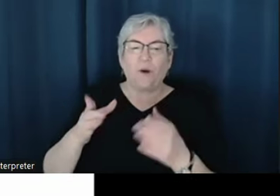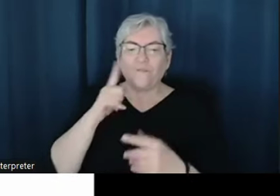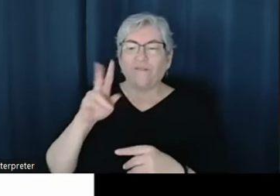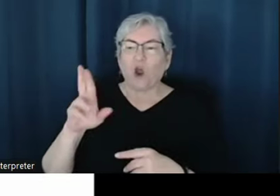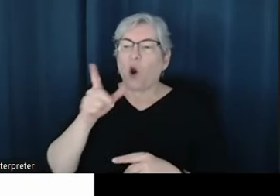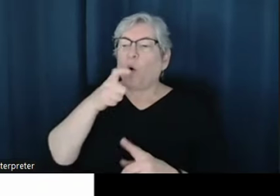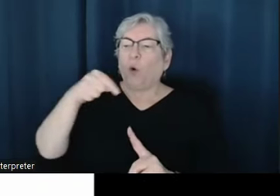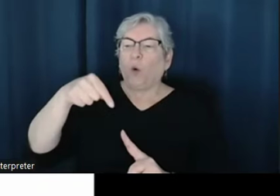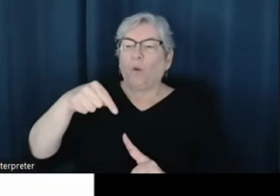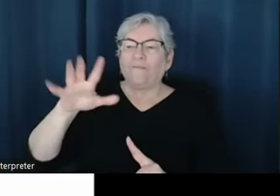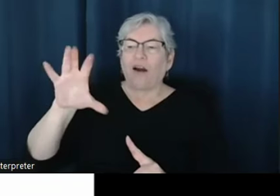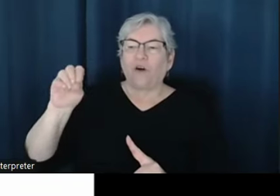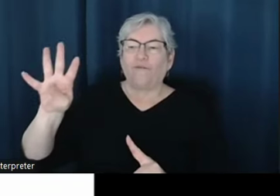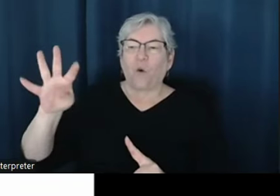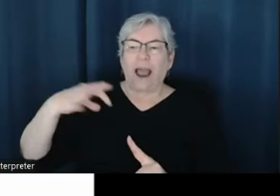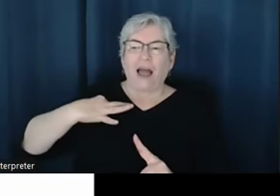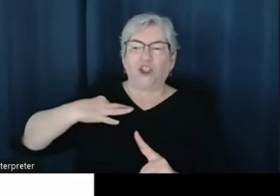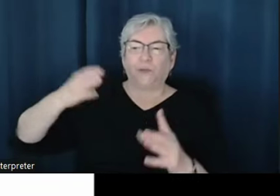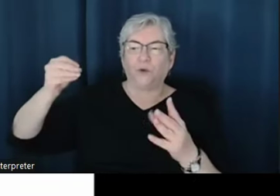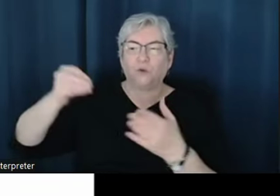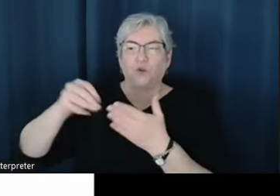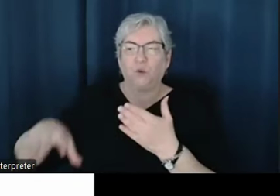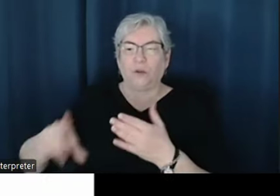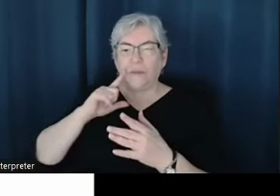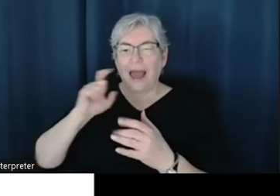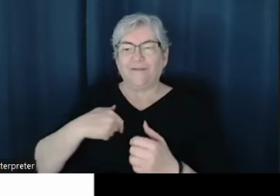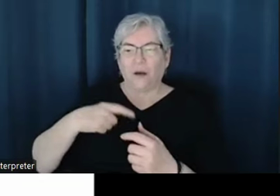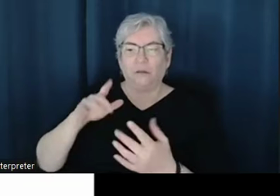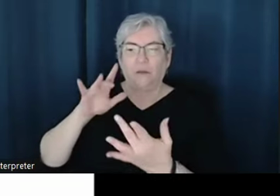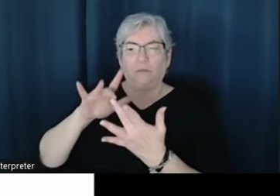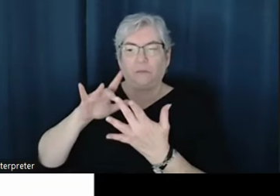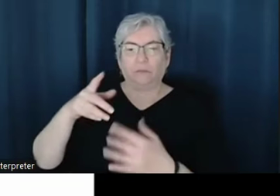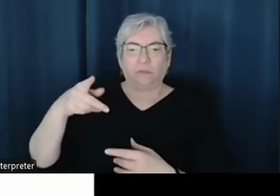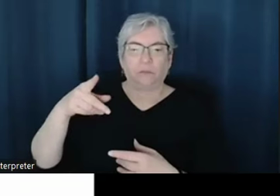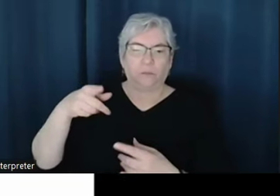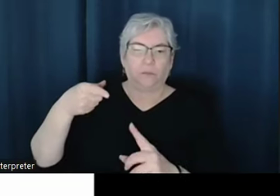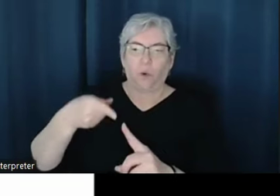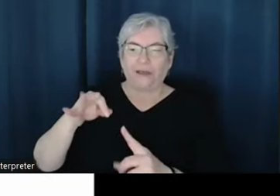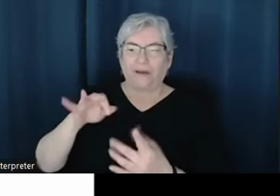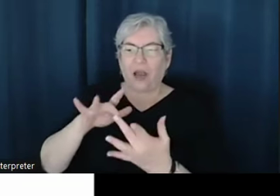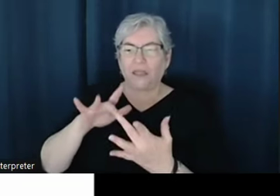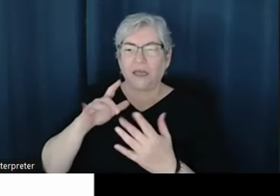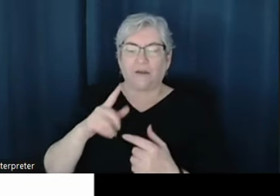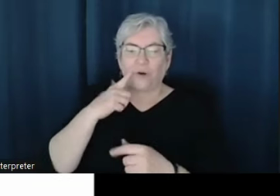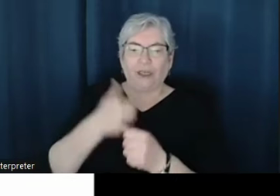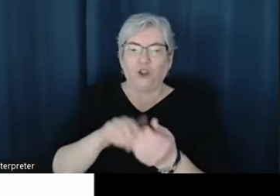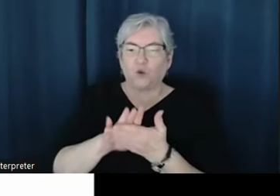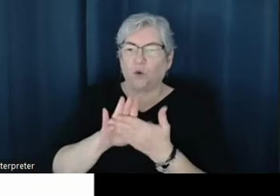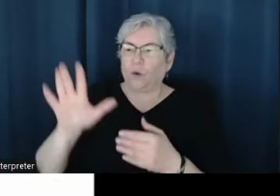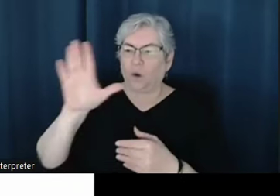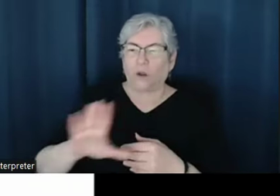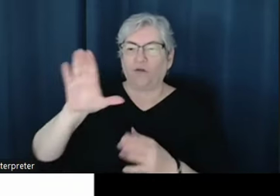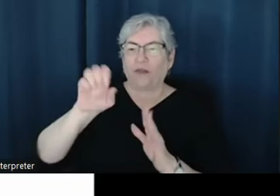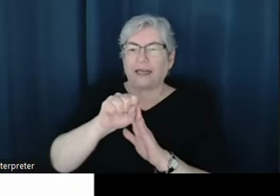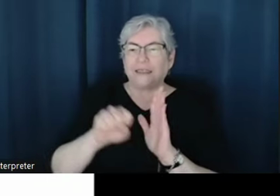who is the Section 504 eligible students. So there has to be a point of contact at each school across the entire state.